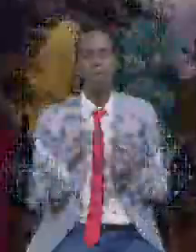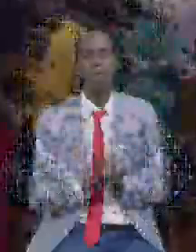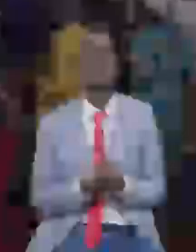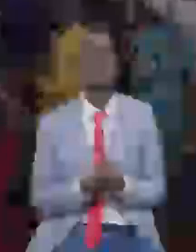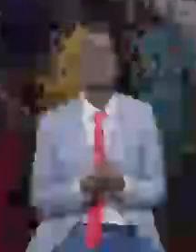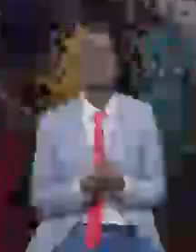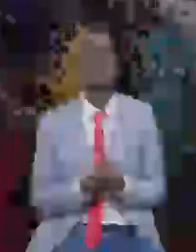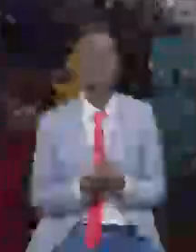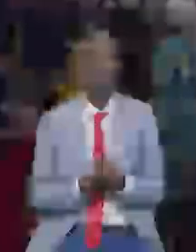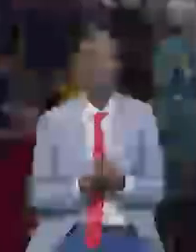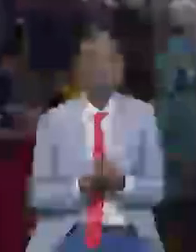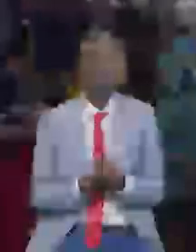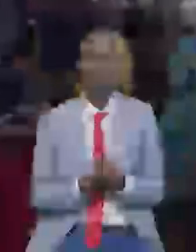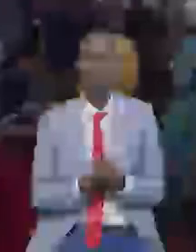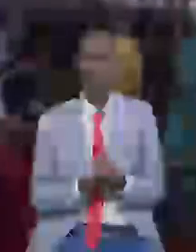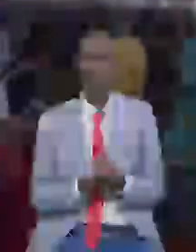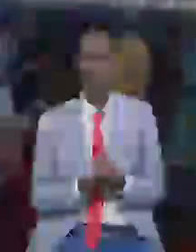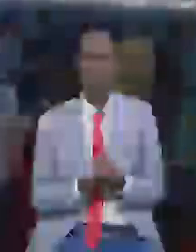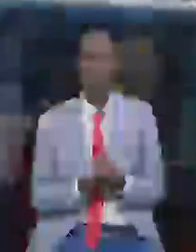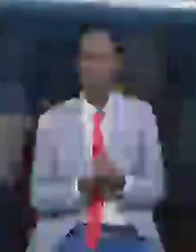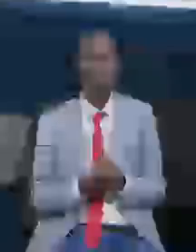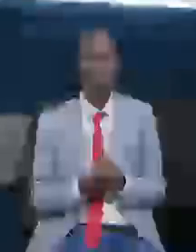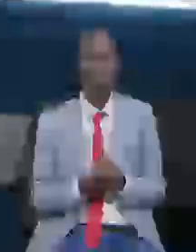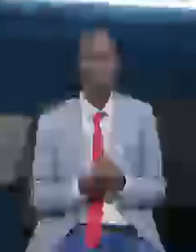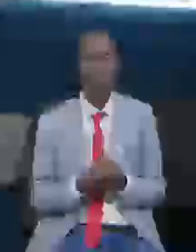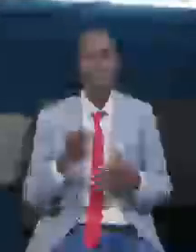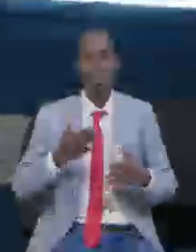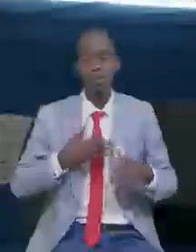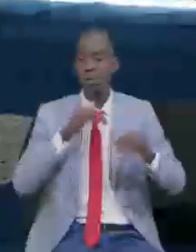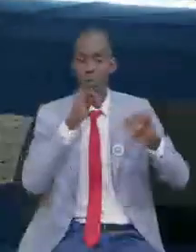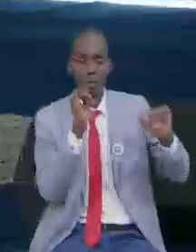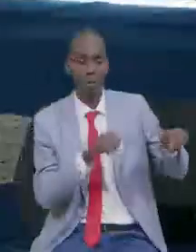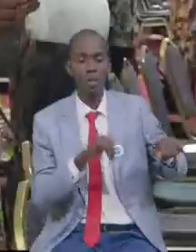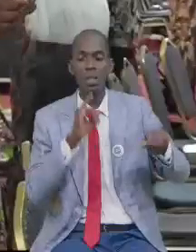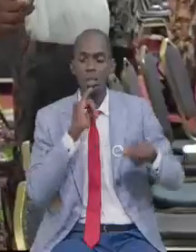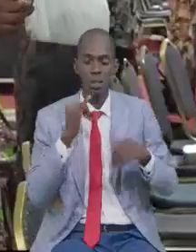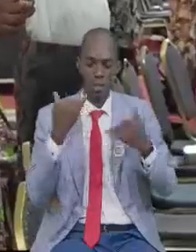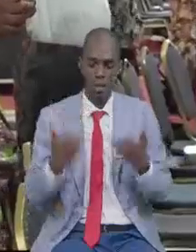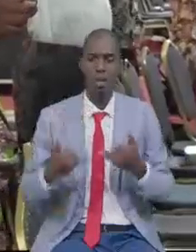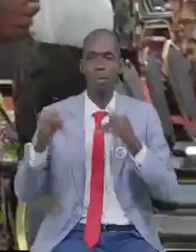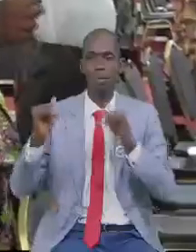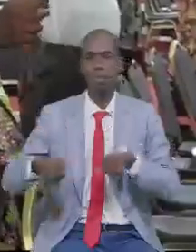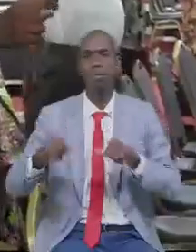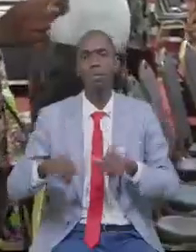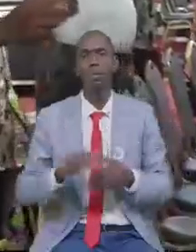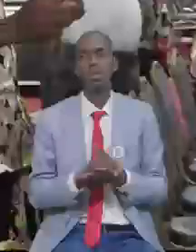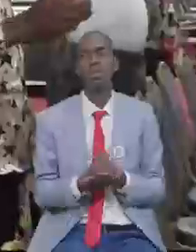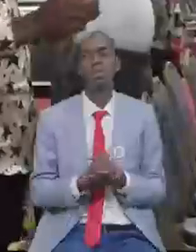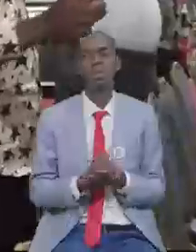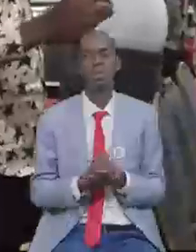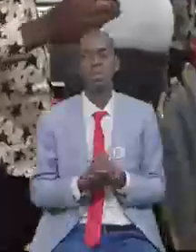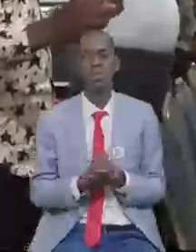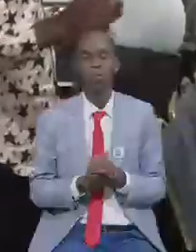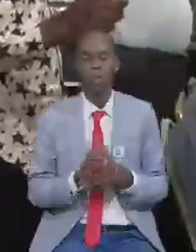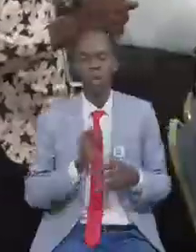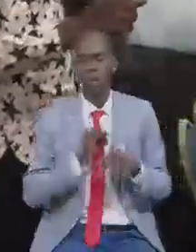And impossible now is possible. My brother, I'm looking at you